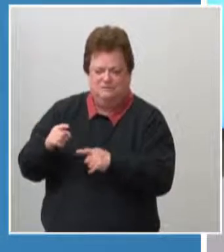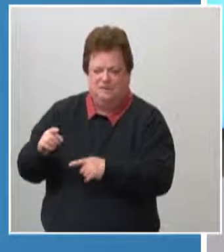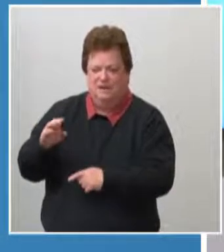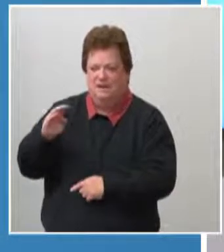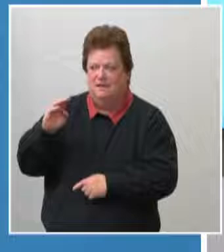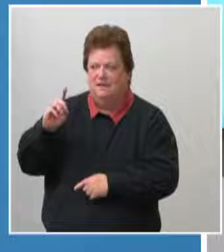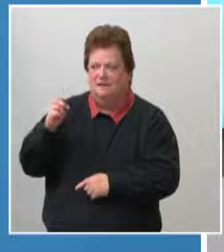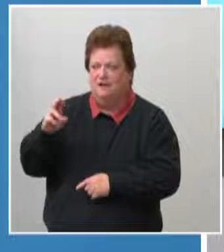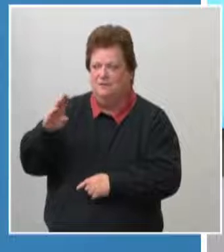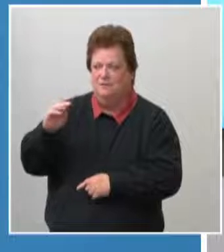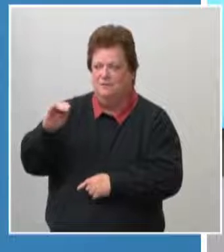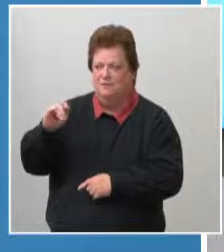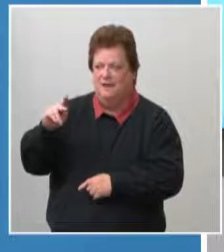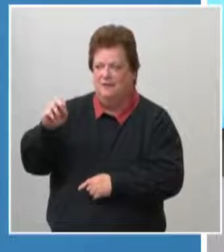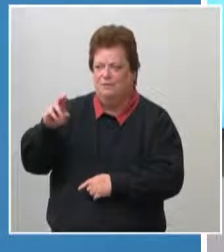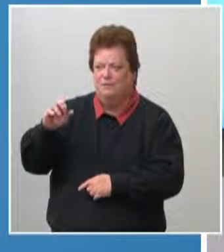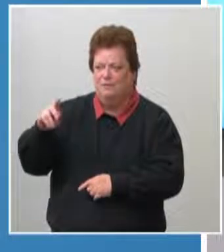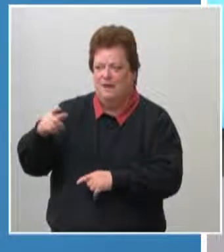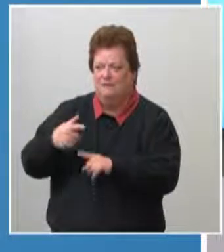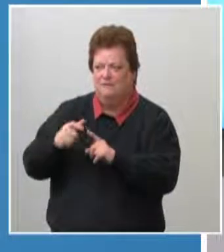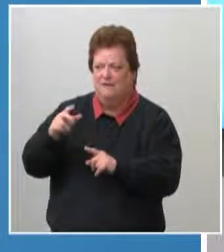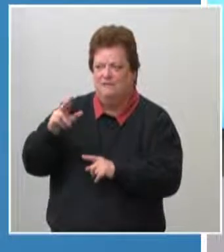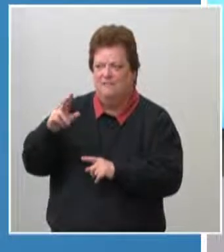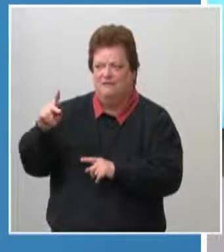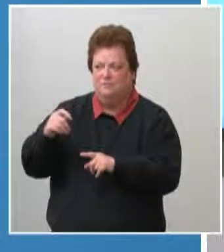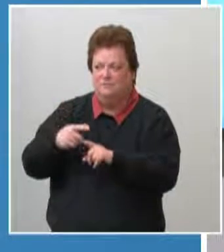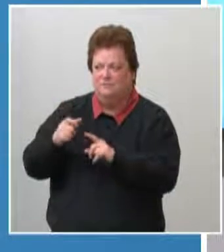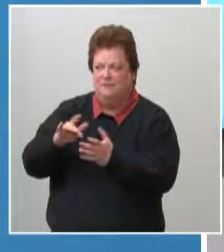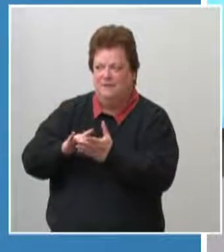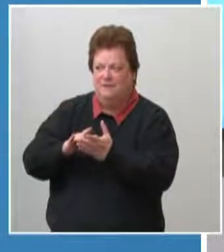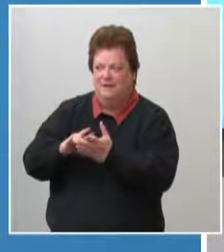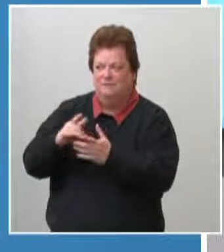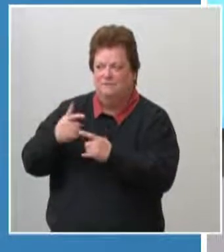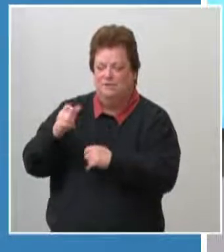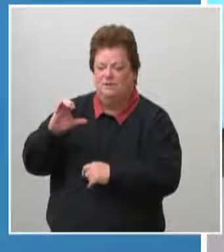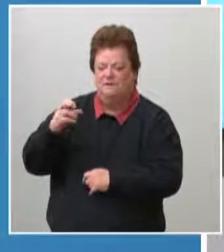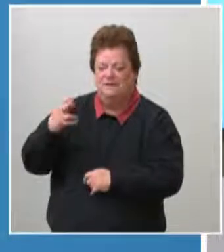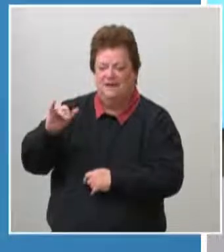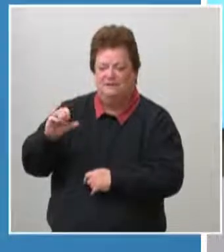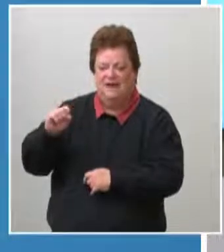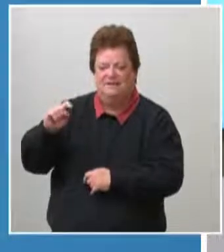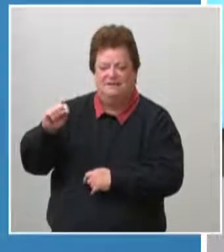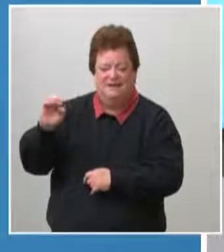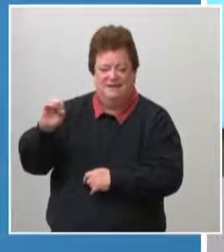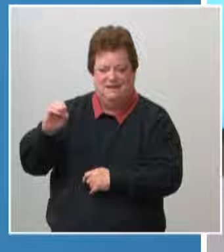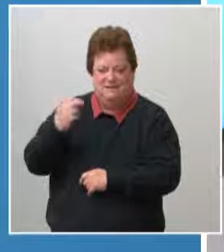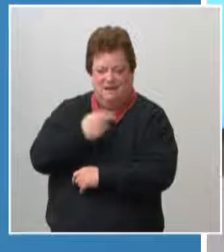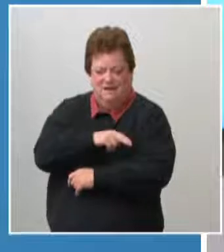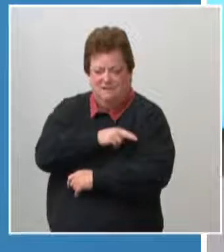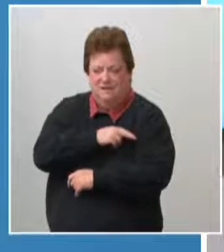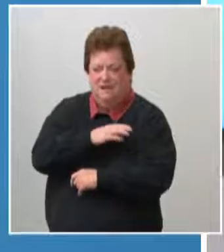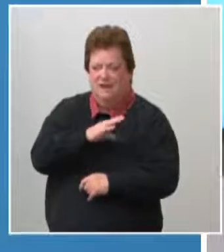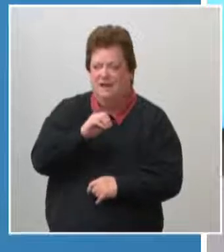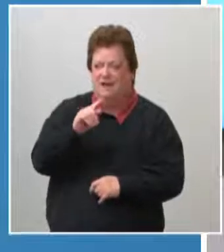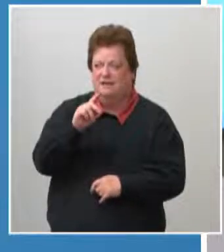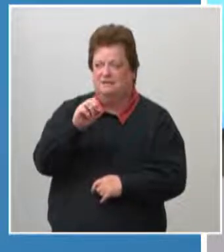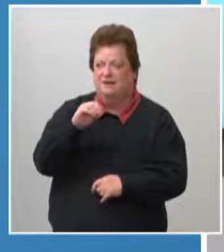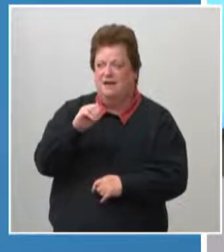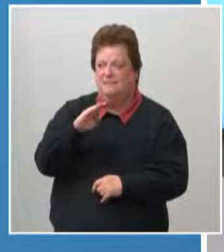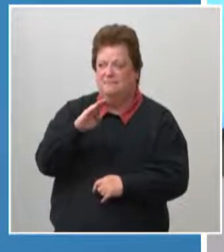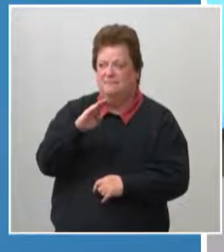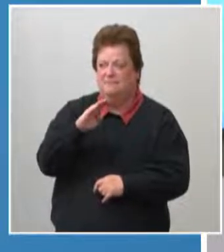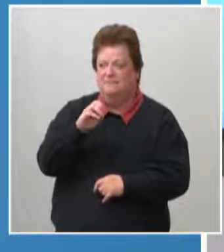Mike Rapp is the Vice President of Medical Operations for CHI St. Elizabeth, and John Woodrich is the President